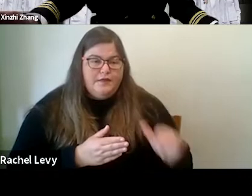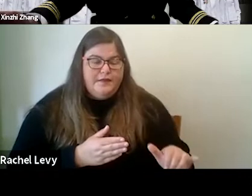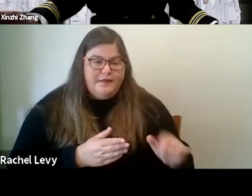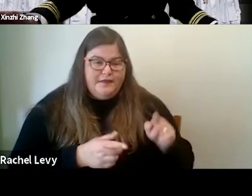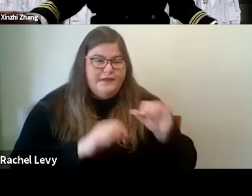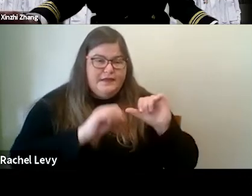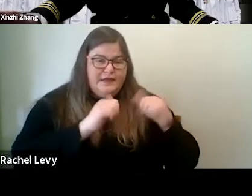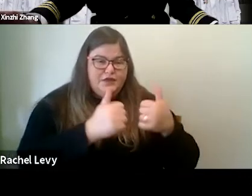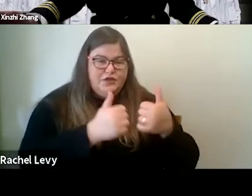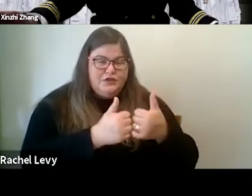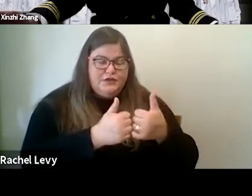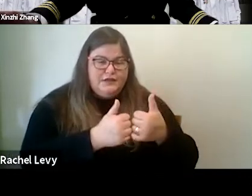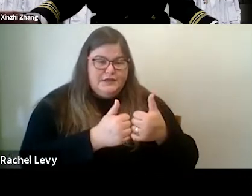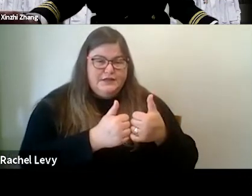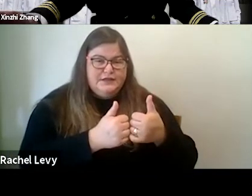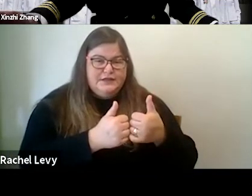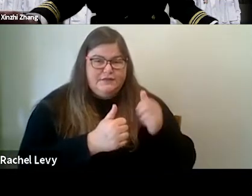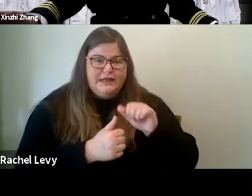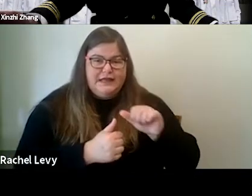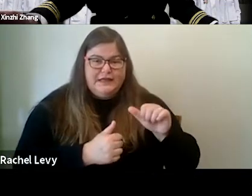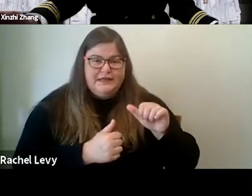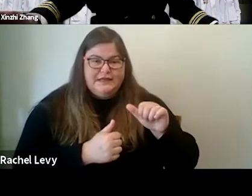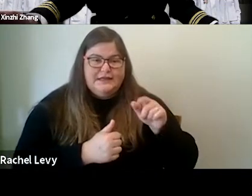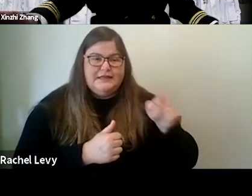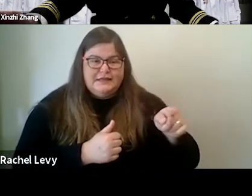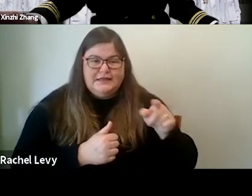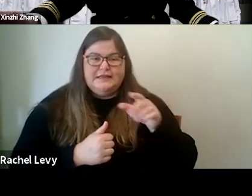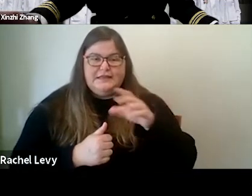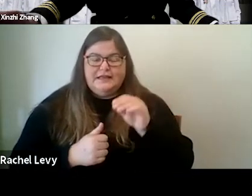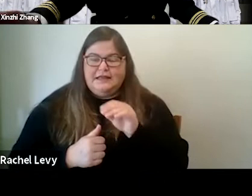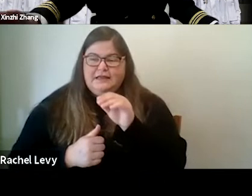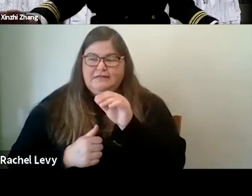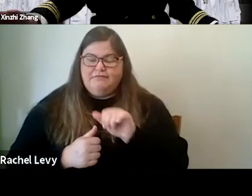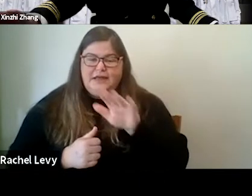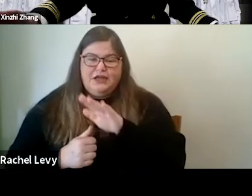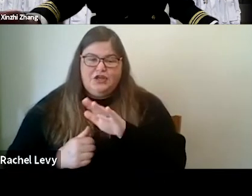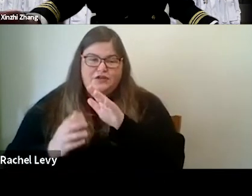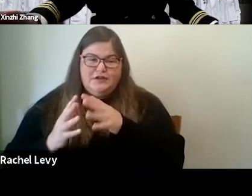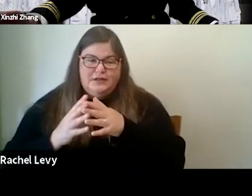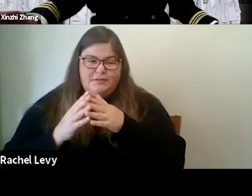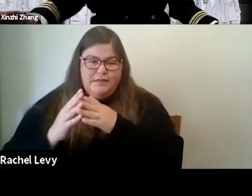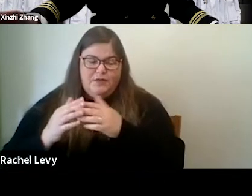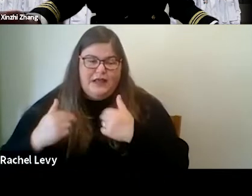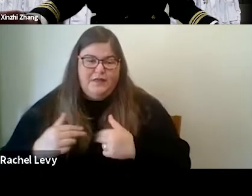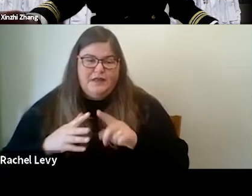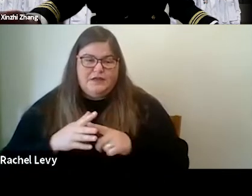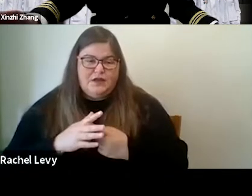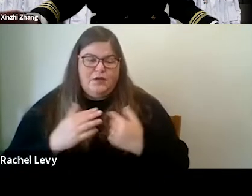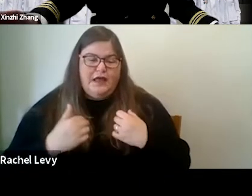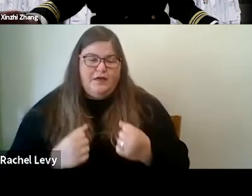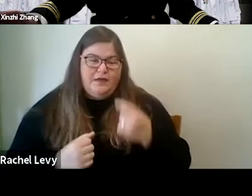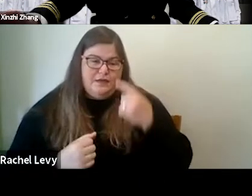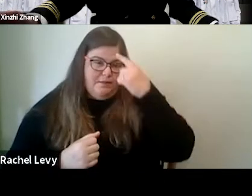Disparity, and Asian American Health Initiative in Montgomery County started a Healthy Mind Initiative, reaching out to